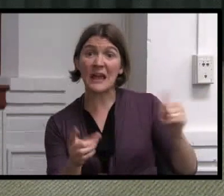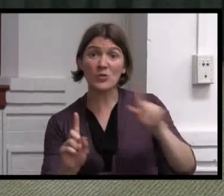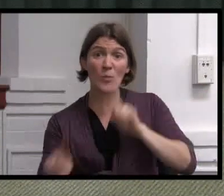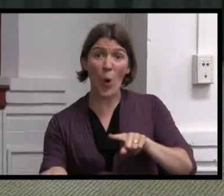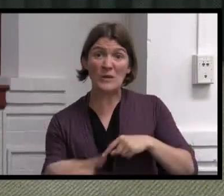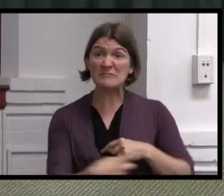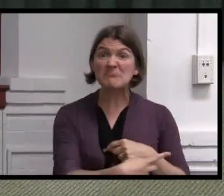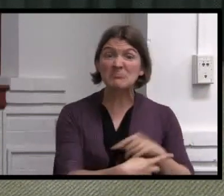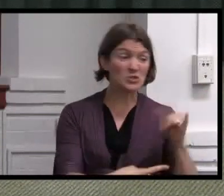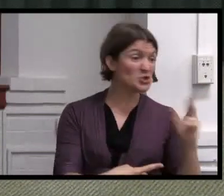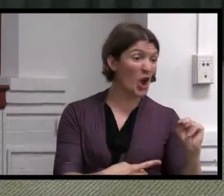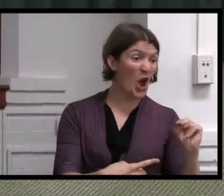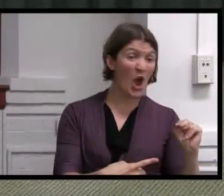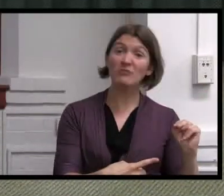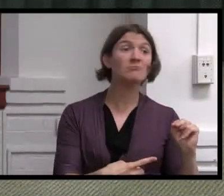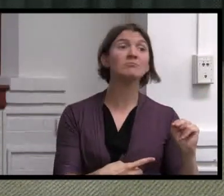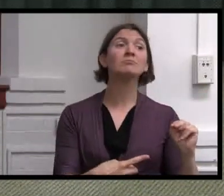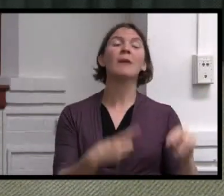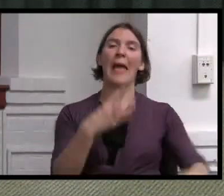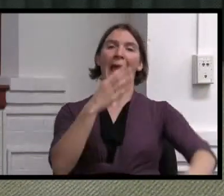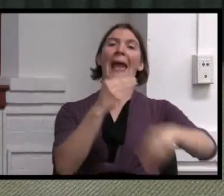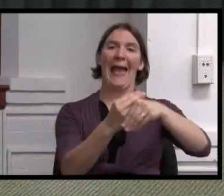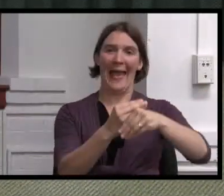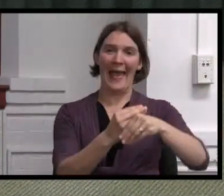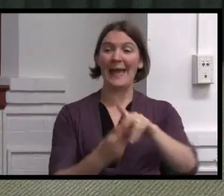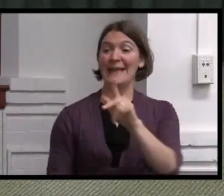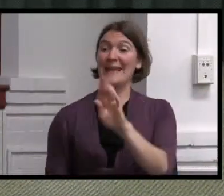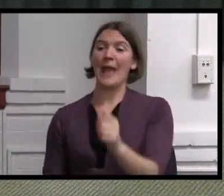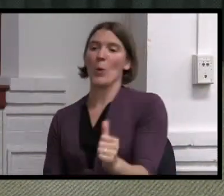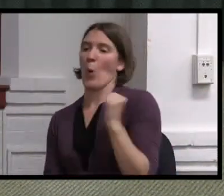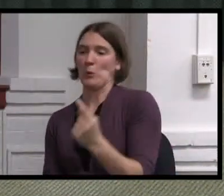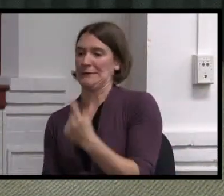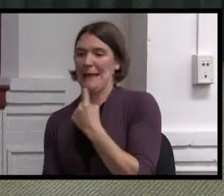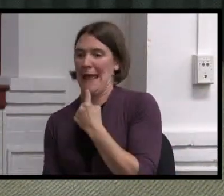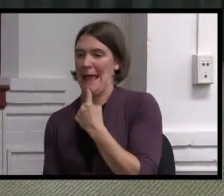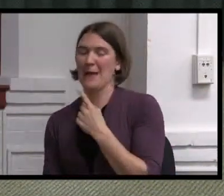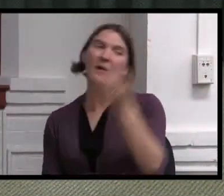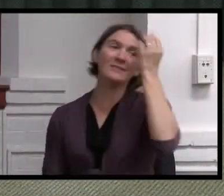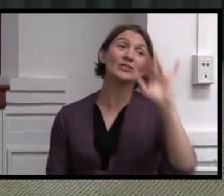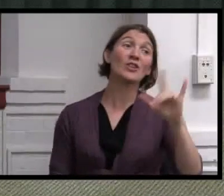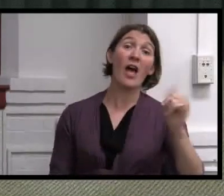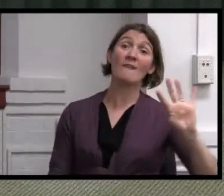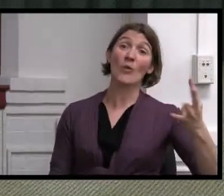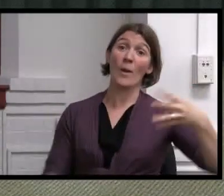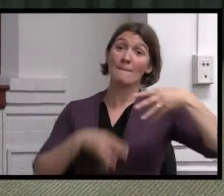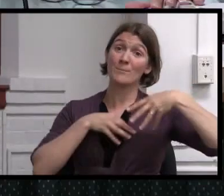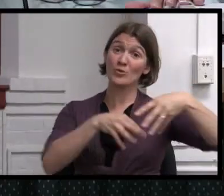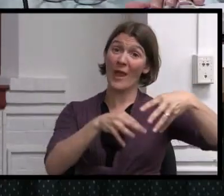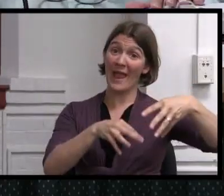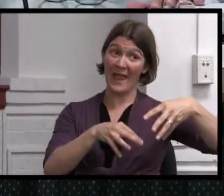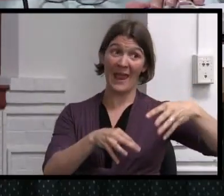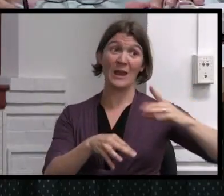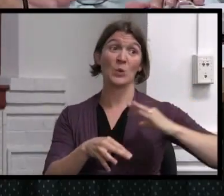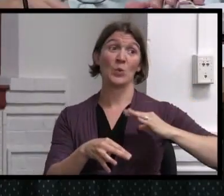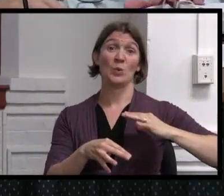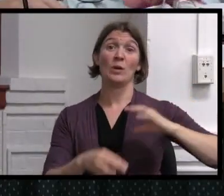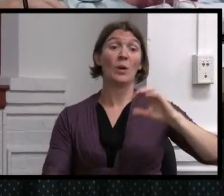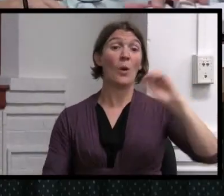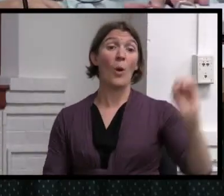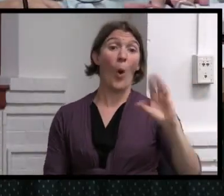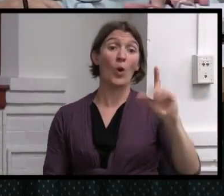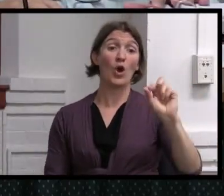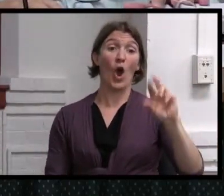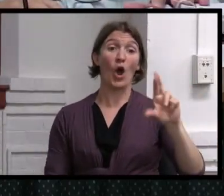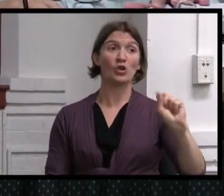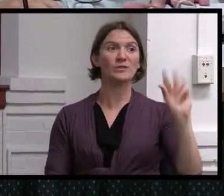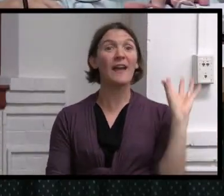No committee reports. I would just like to add, because Kate won't do this, for the 4th of July parade, the O'Connors are very